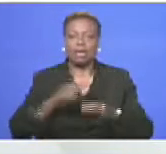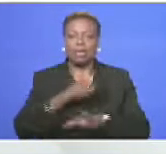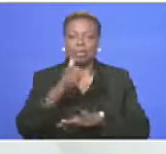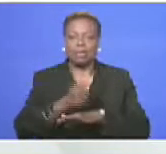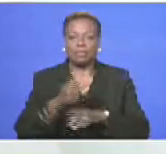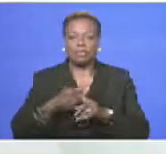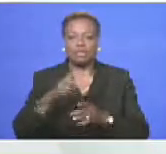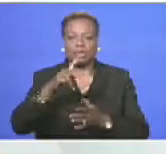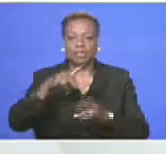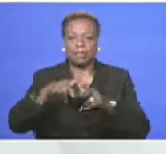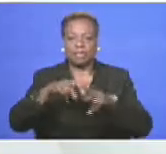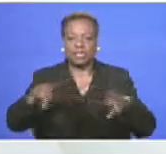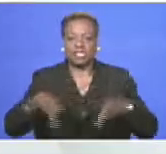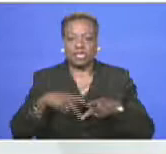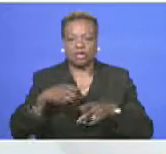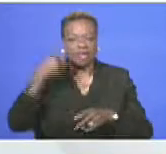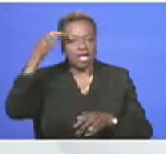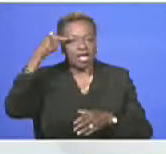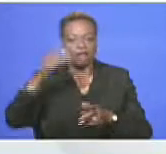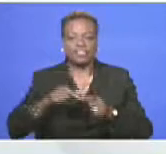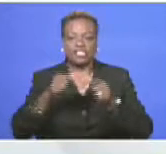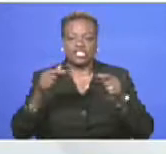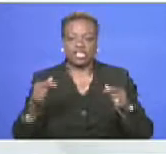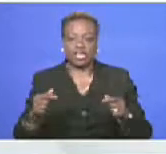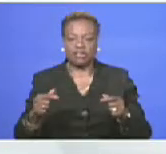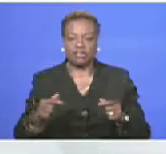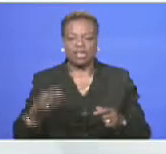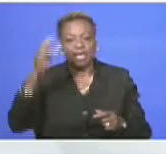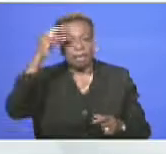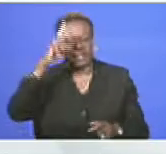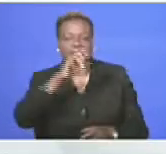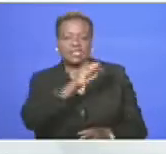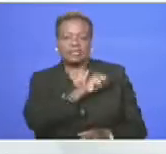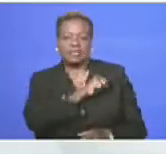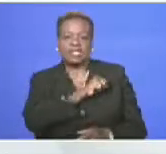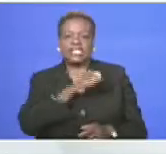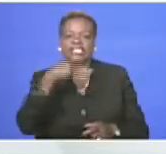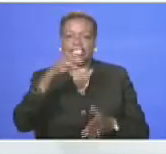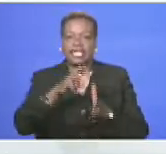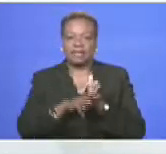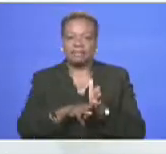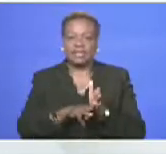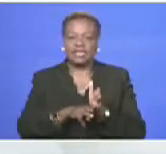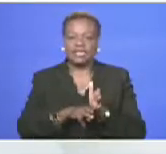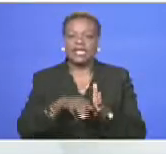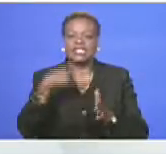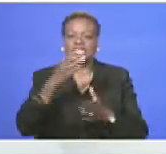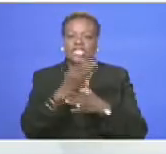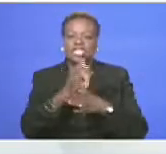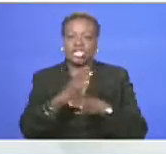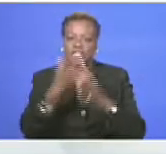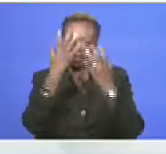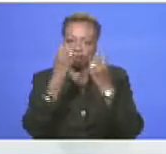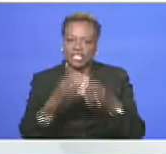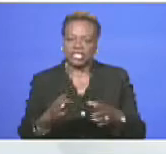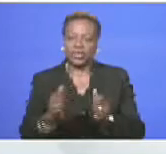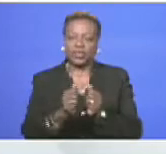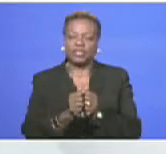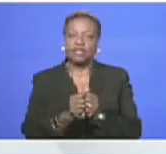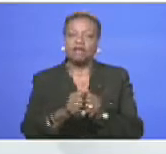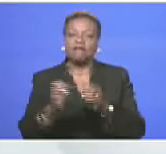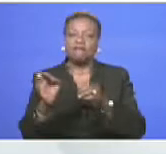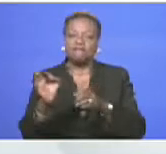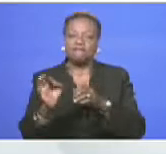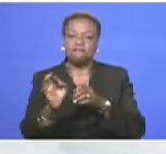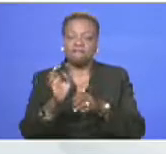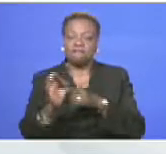Governor General. Mr. Smith, in a statement released today, said he shared the information with foreign affairs staffers